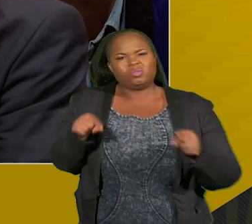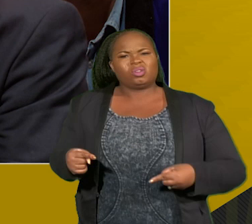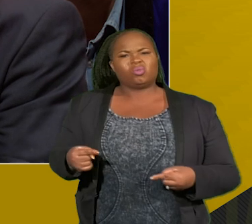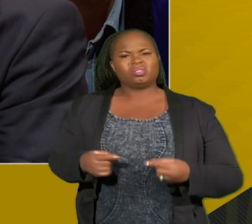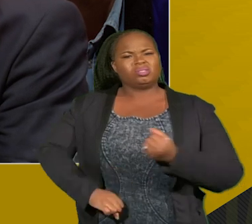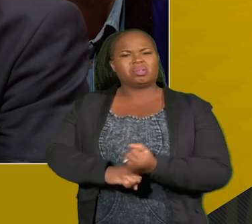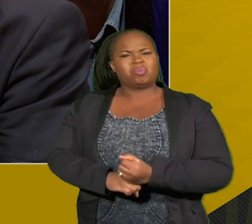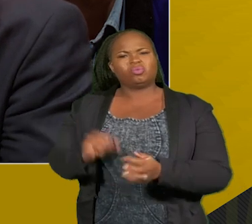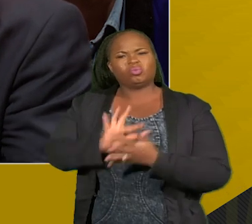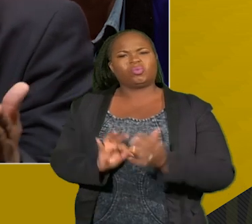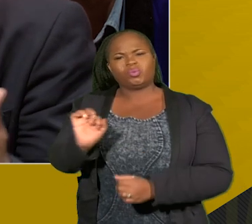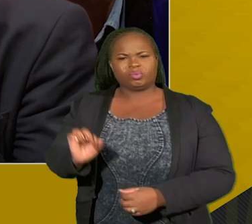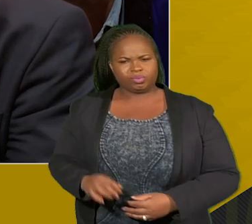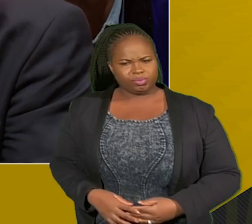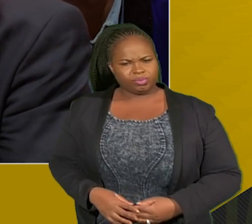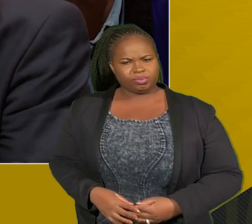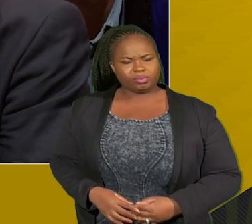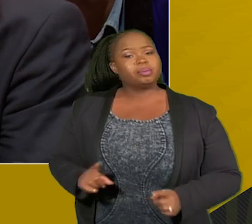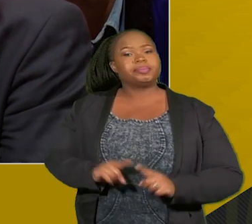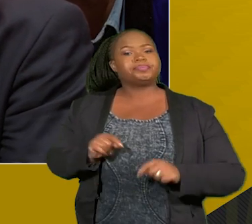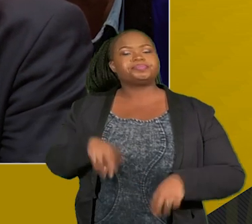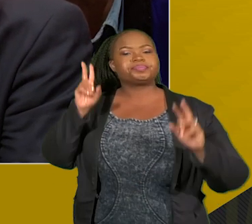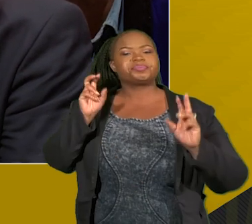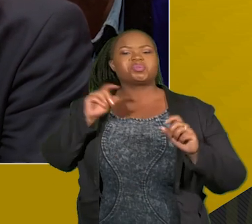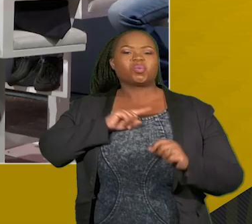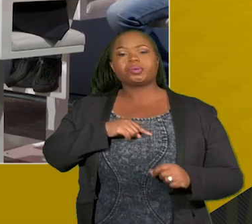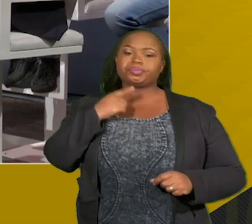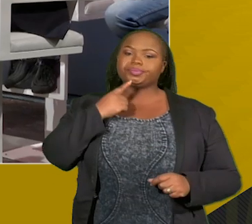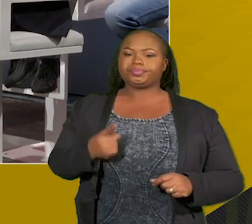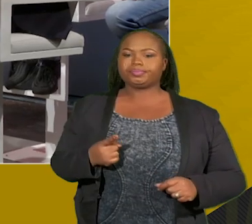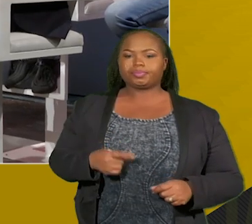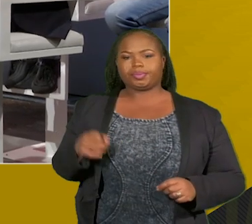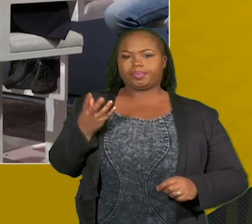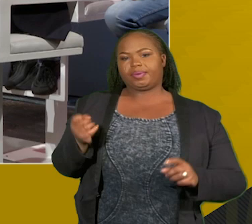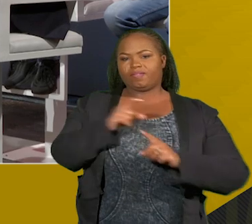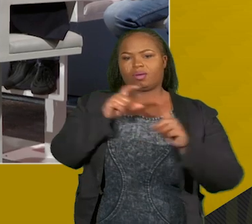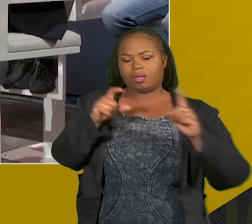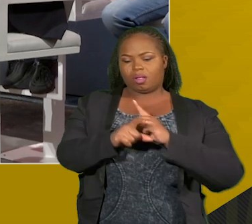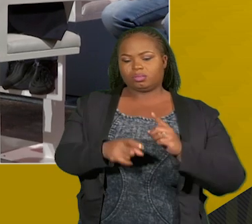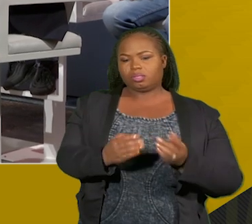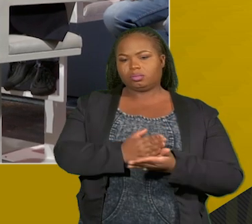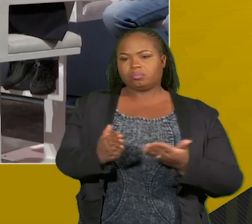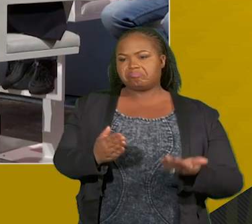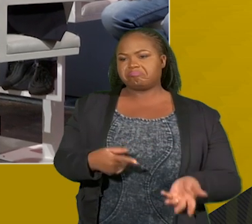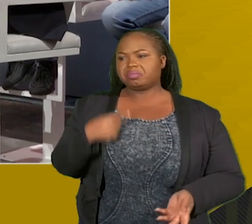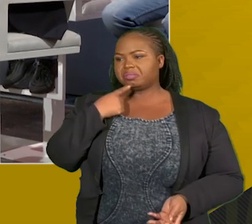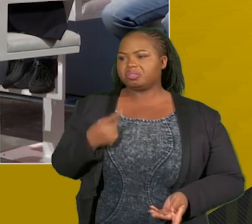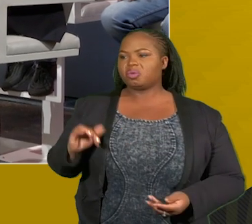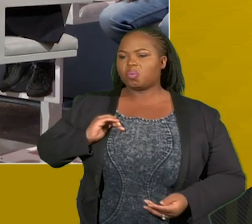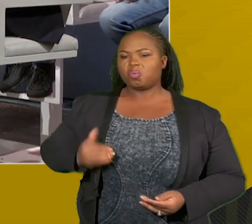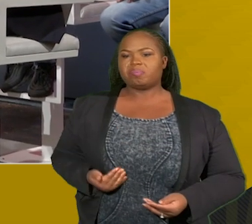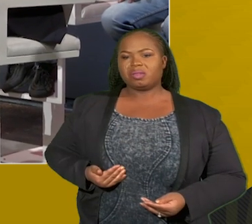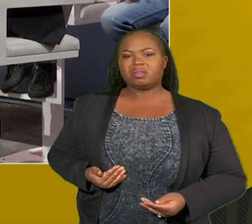up. So the issue of yaore huna la culture yaore batho culture